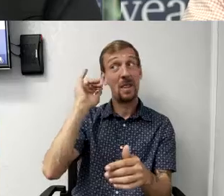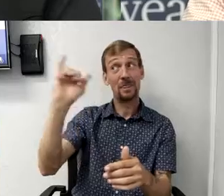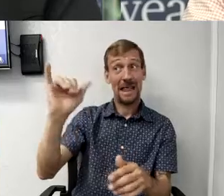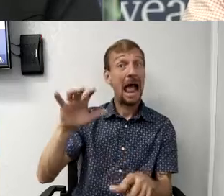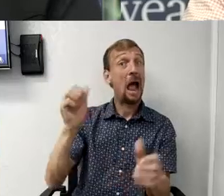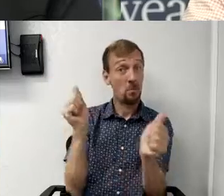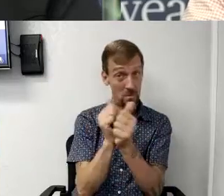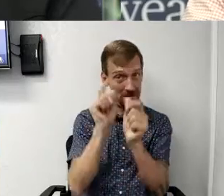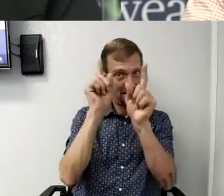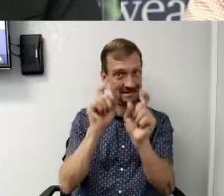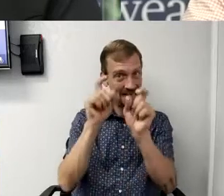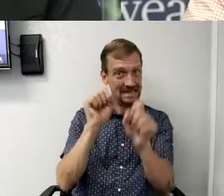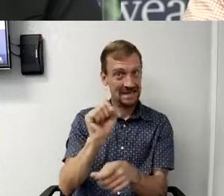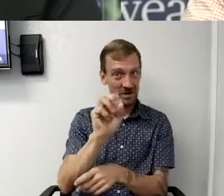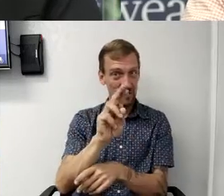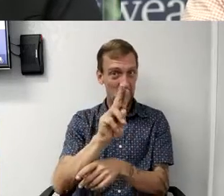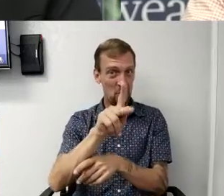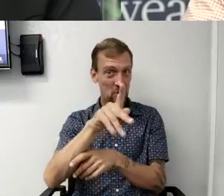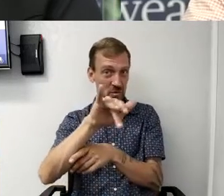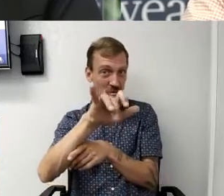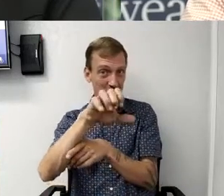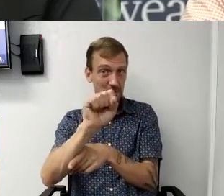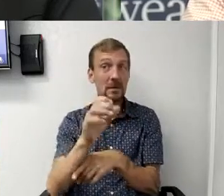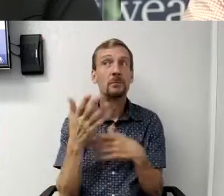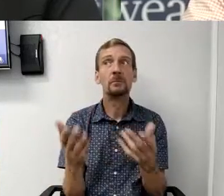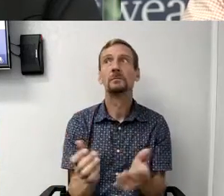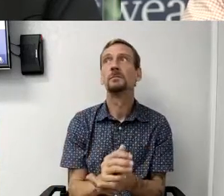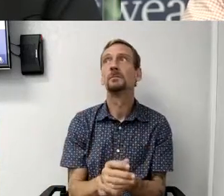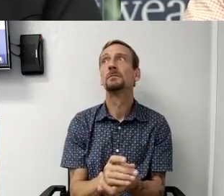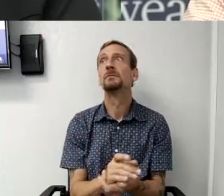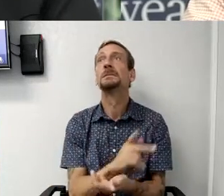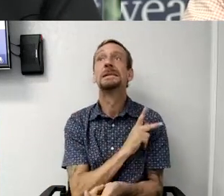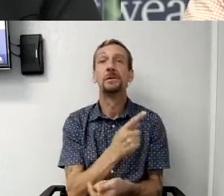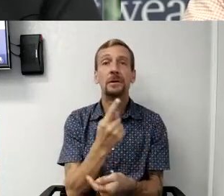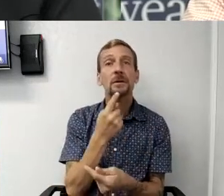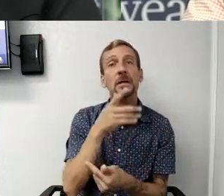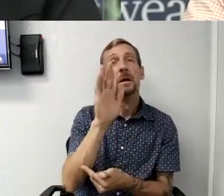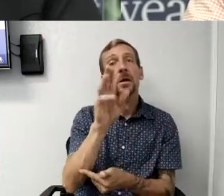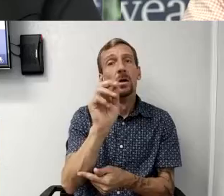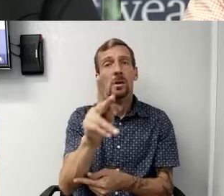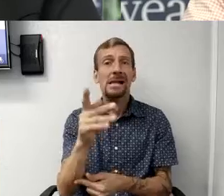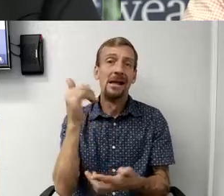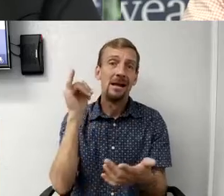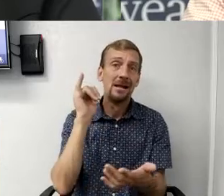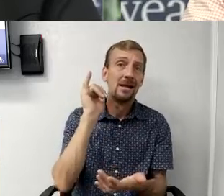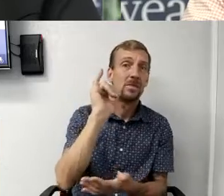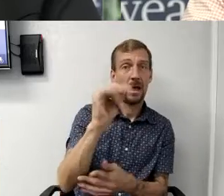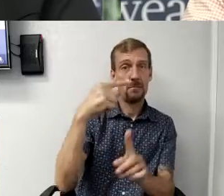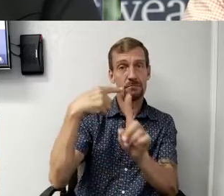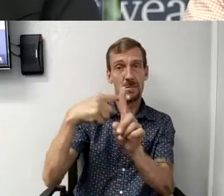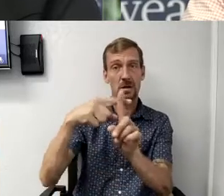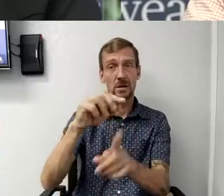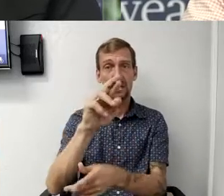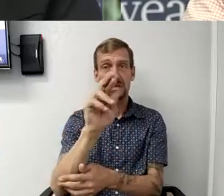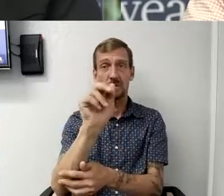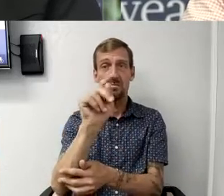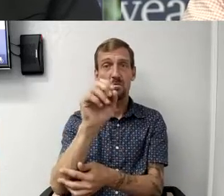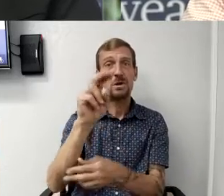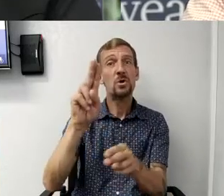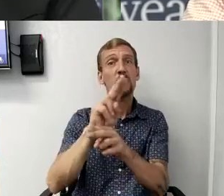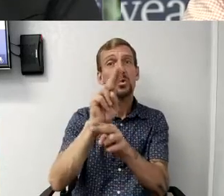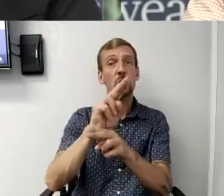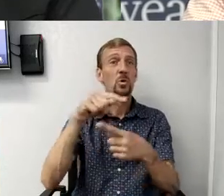supplies. Right. So the hospital positivity rate isn't something that is being used to